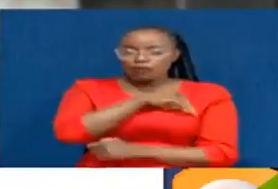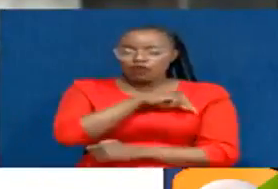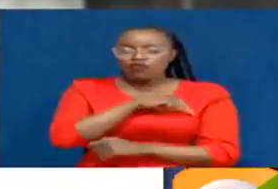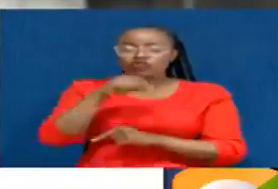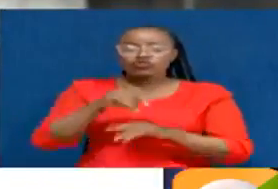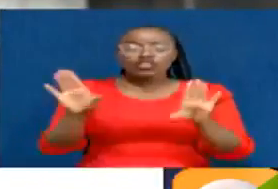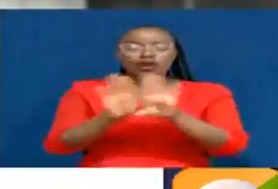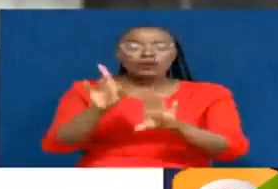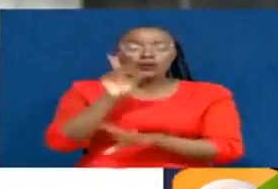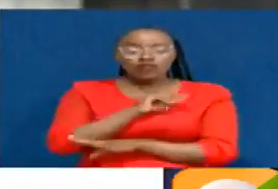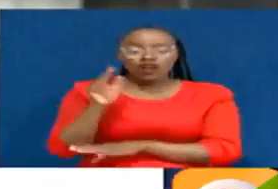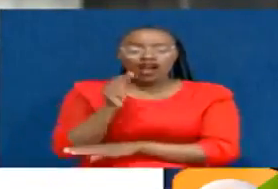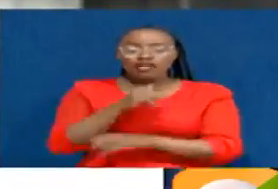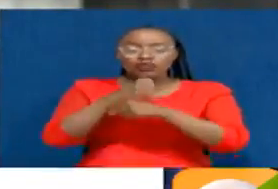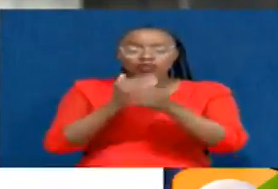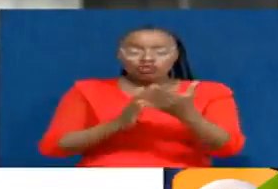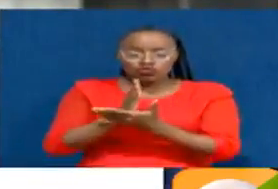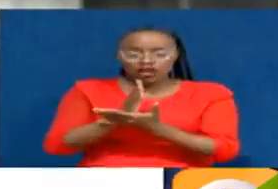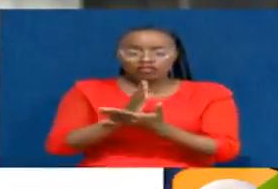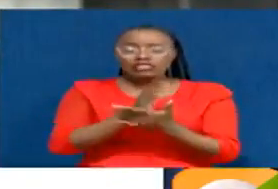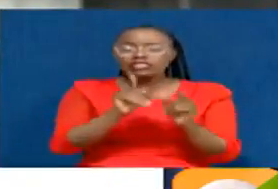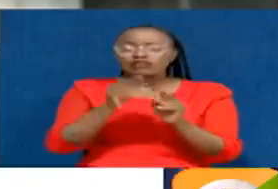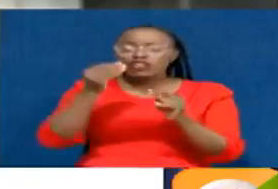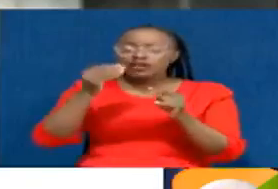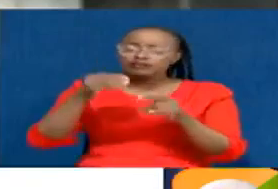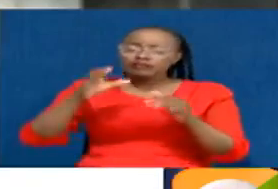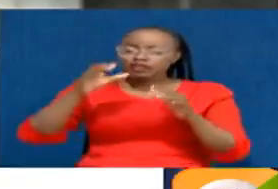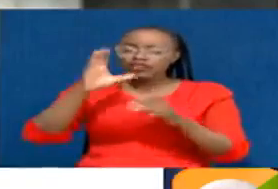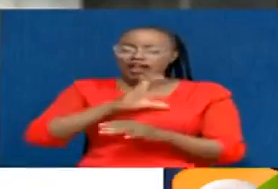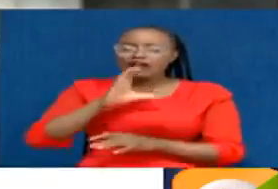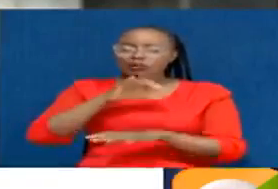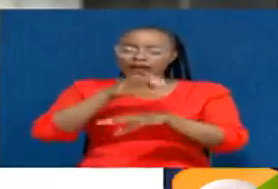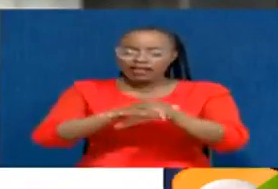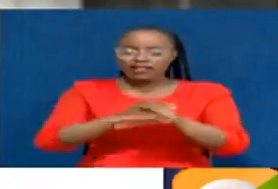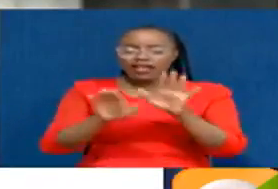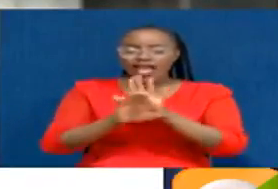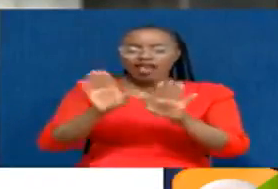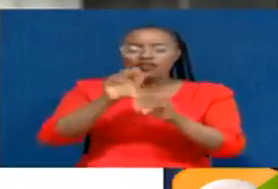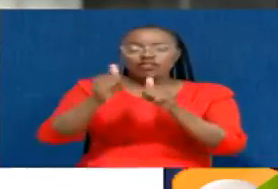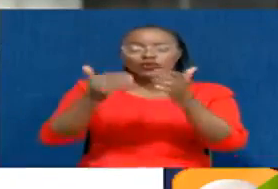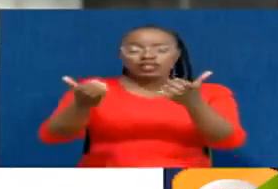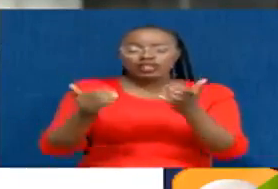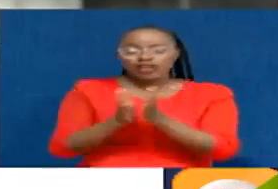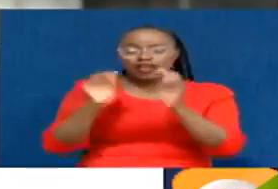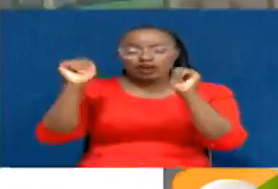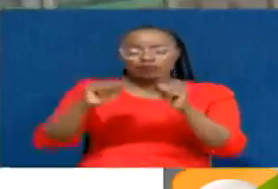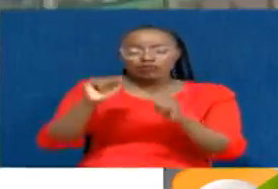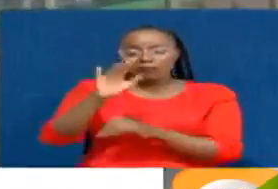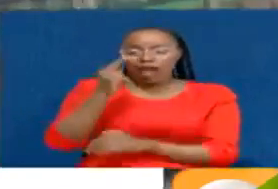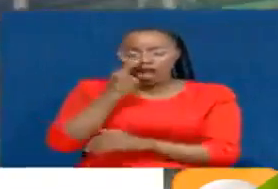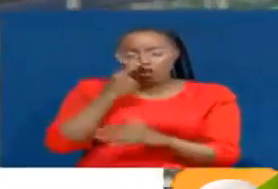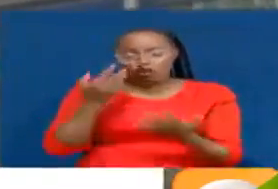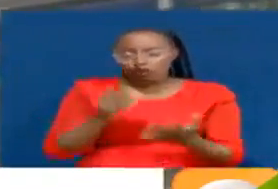closed, we are pivoting and ensuring that our consumer is getting their product at the point of need. And this is possibly in their